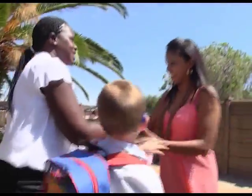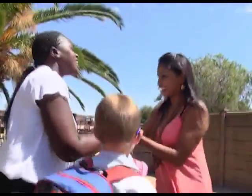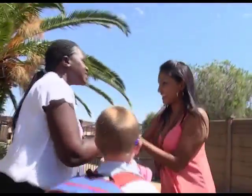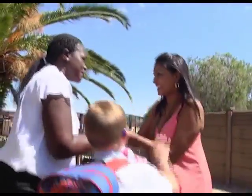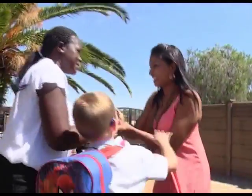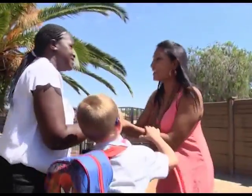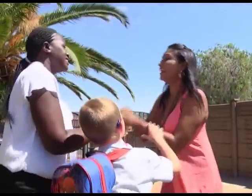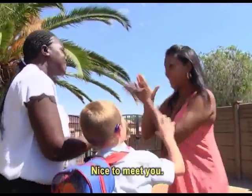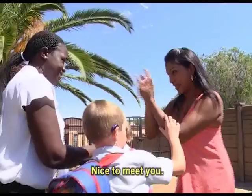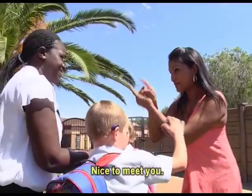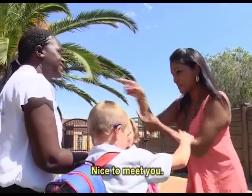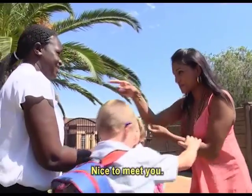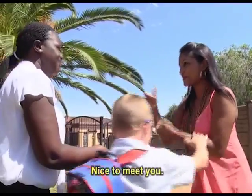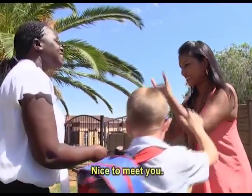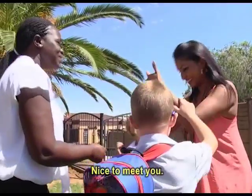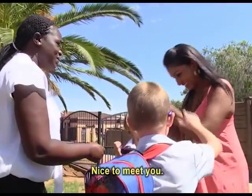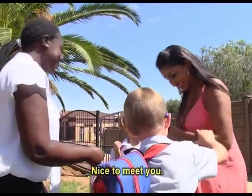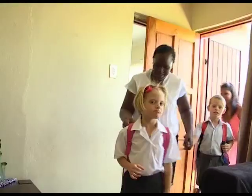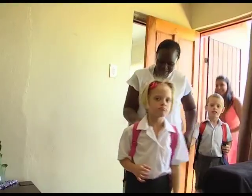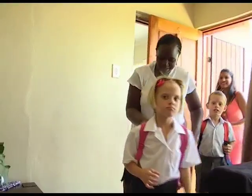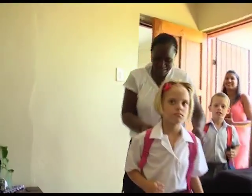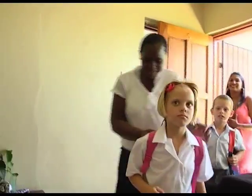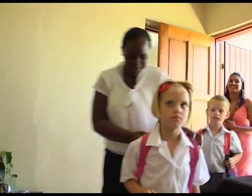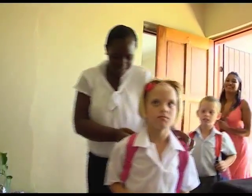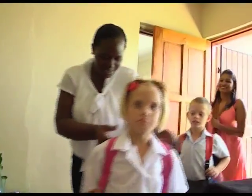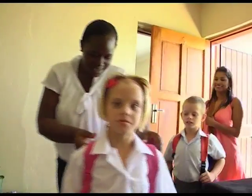Elizabeth. Good. Candace. Nice to meet you. Okay.